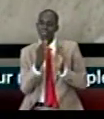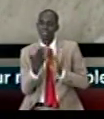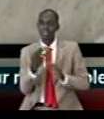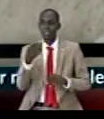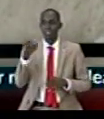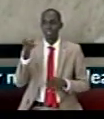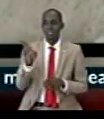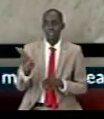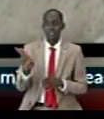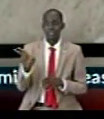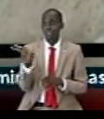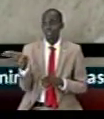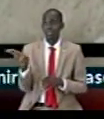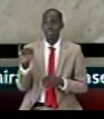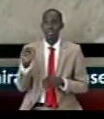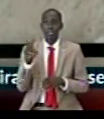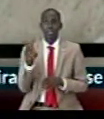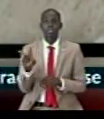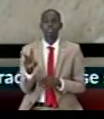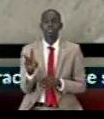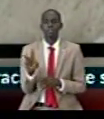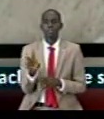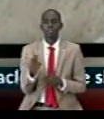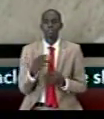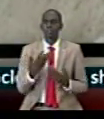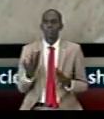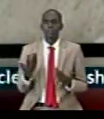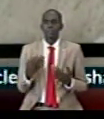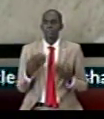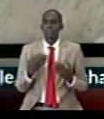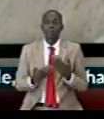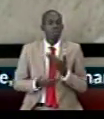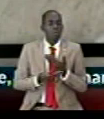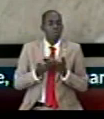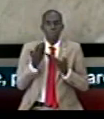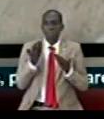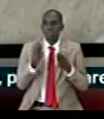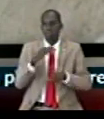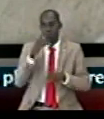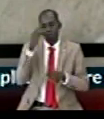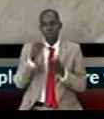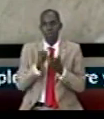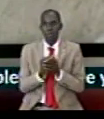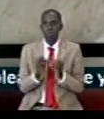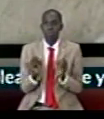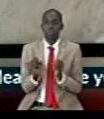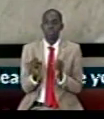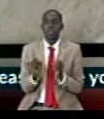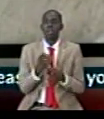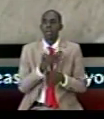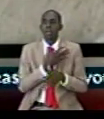with it. That almost killed me. So I had to go home, and then